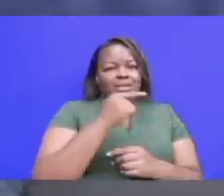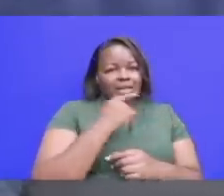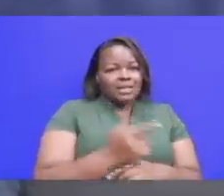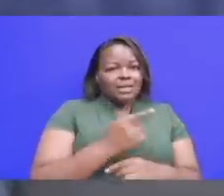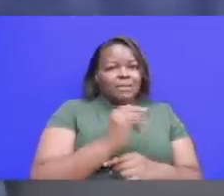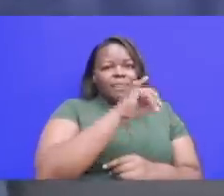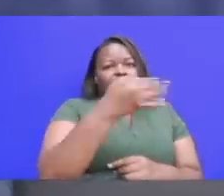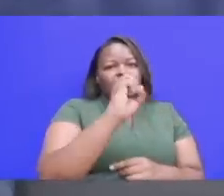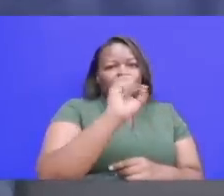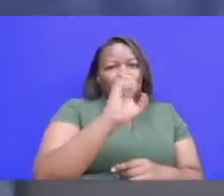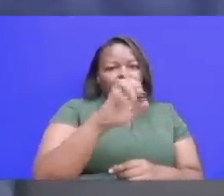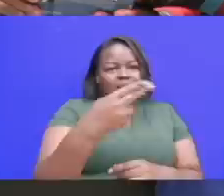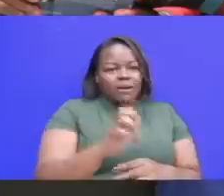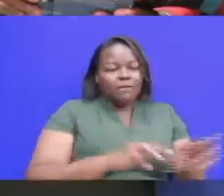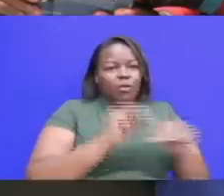his succession.